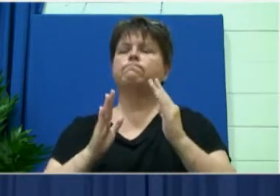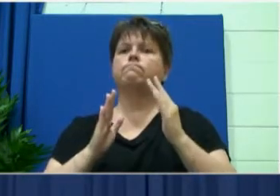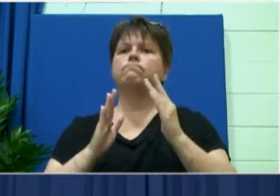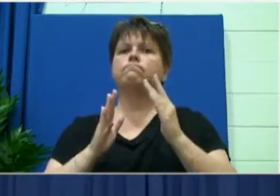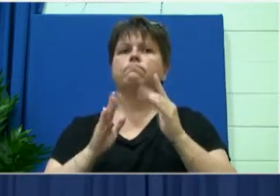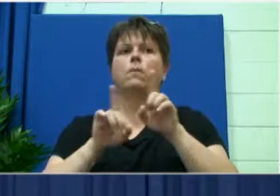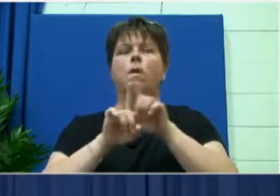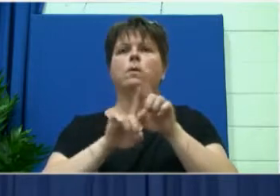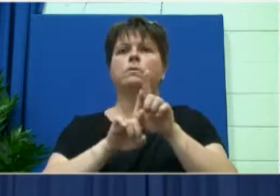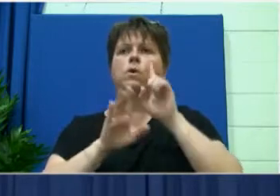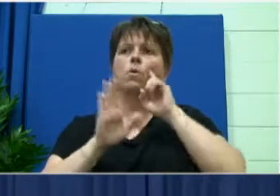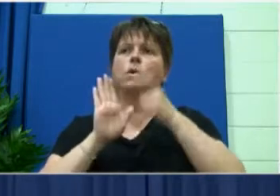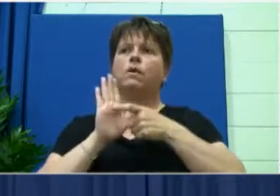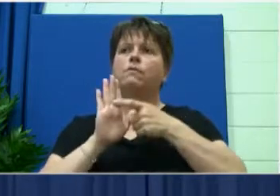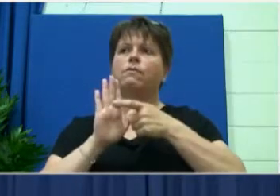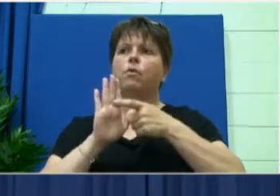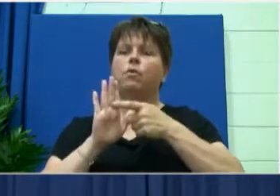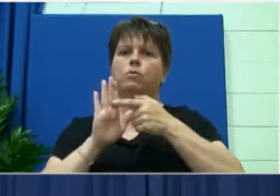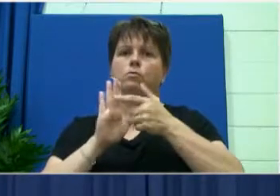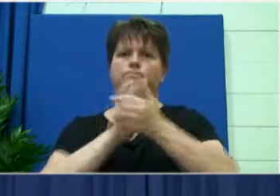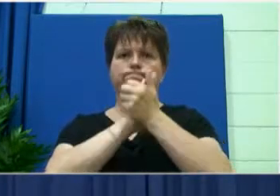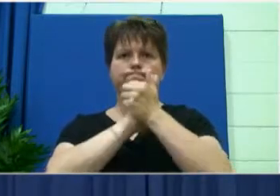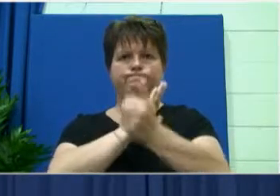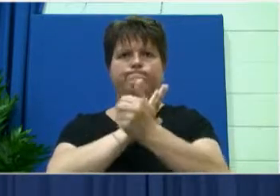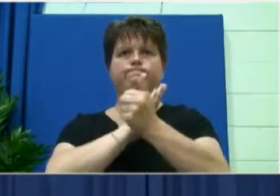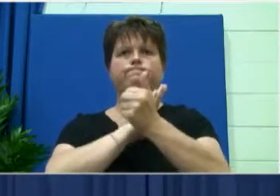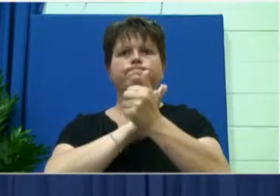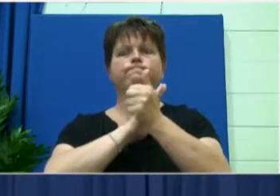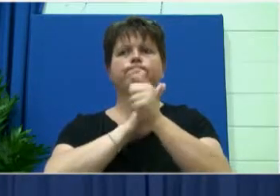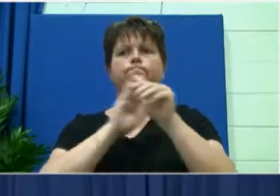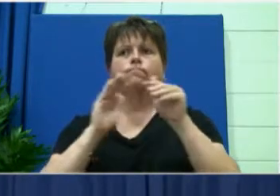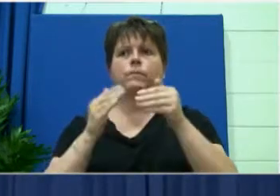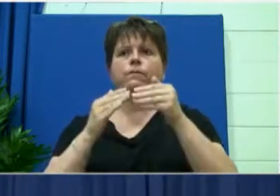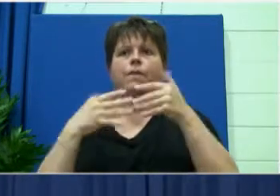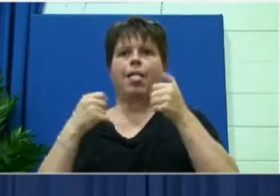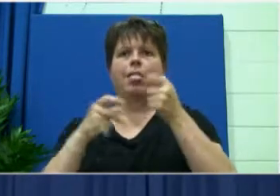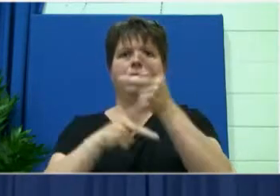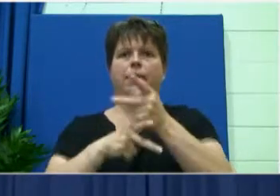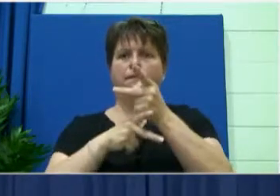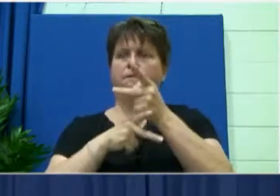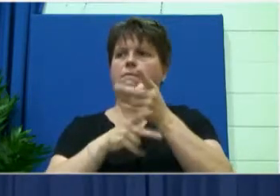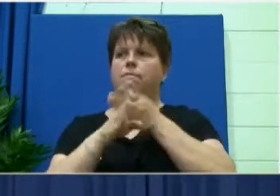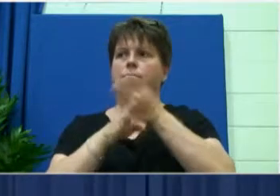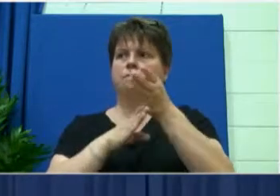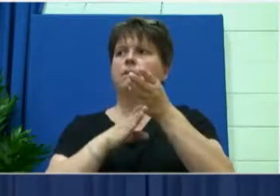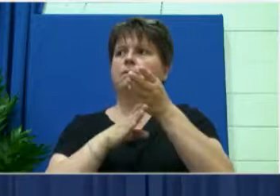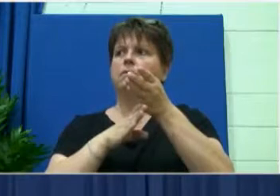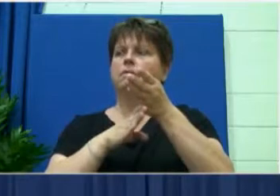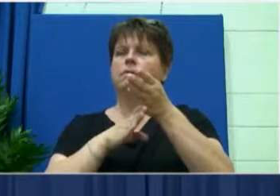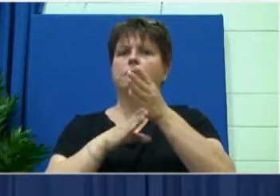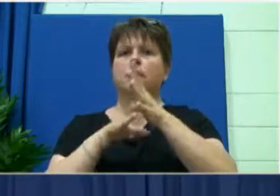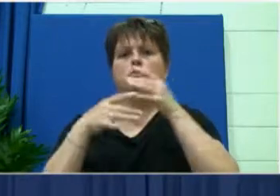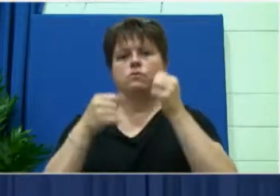Bodum is also recognized for her mastery of the subject matter in healthcare field and her strong focus on student